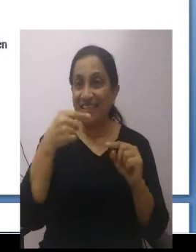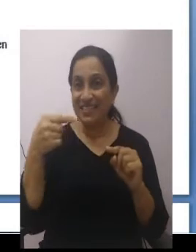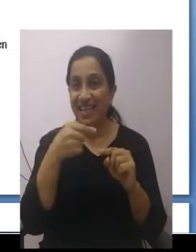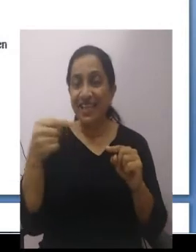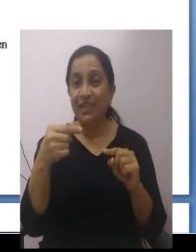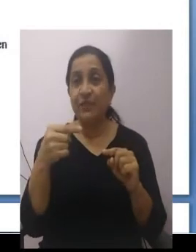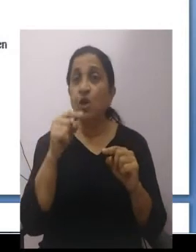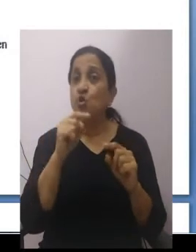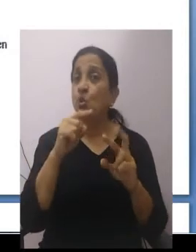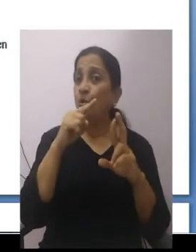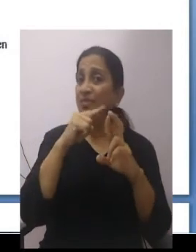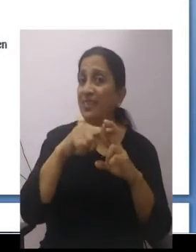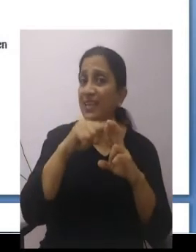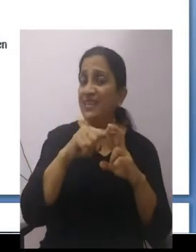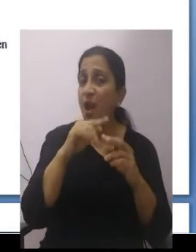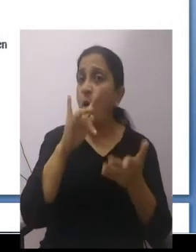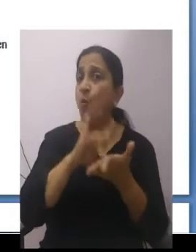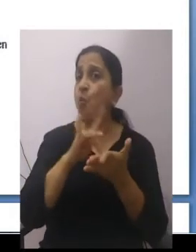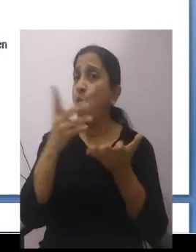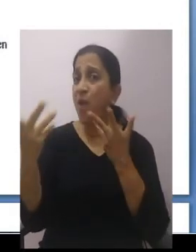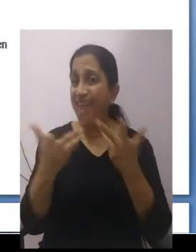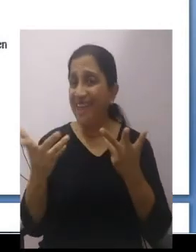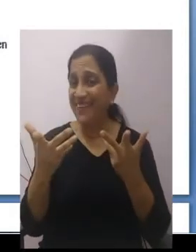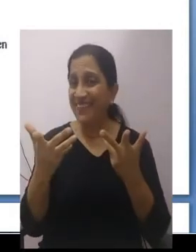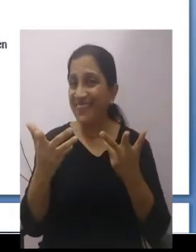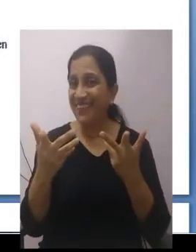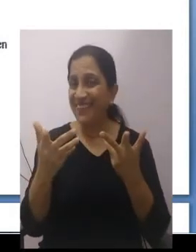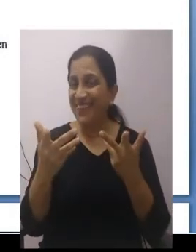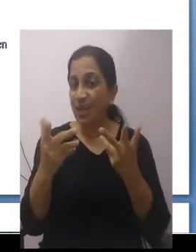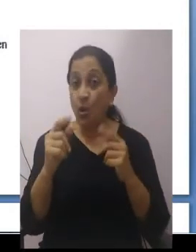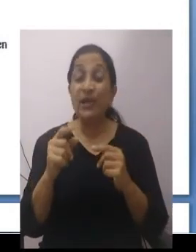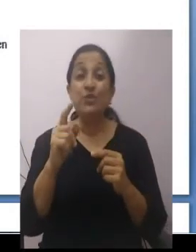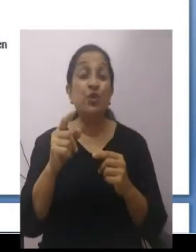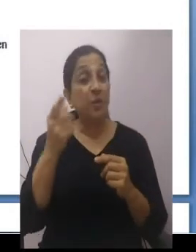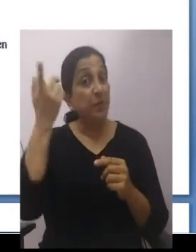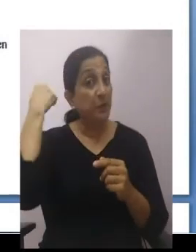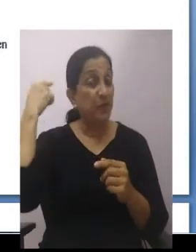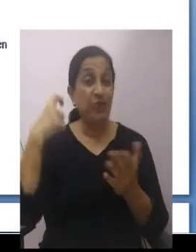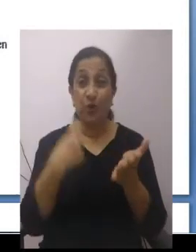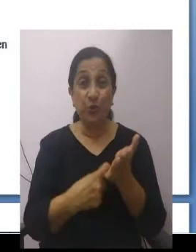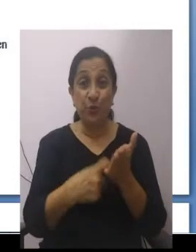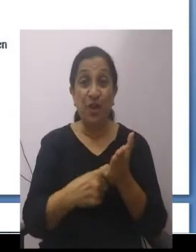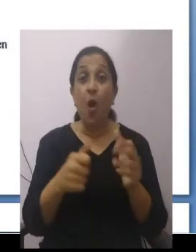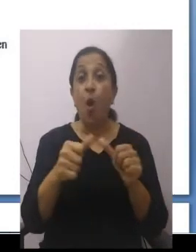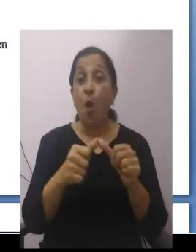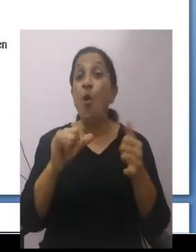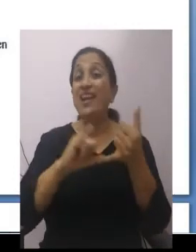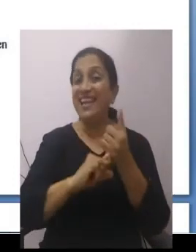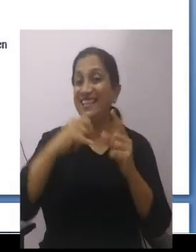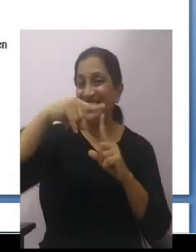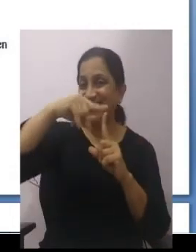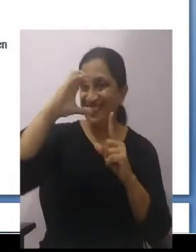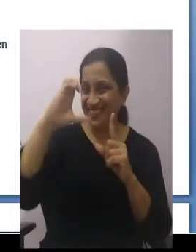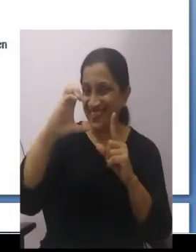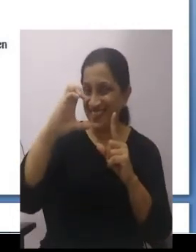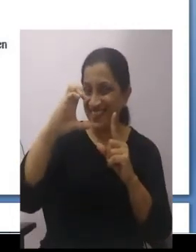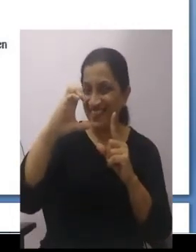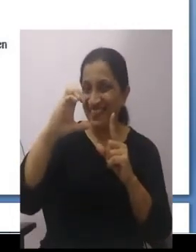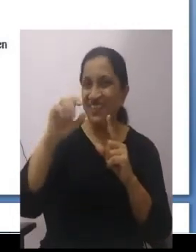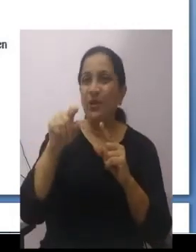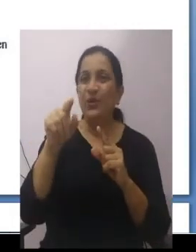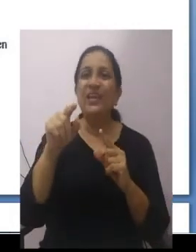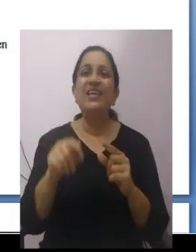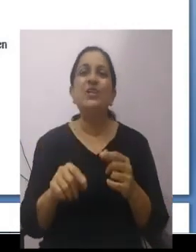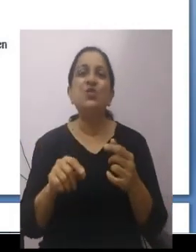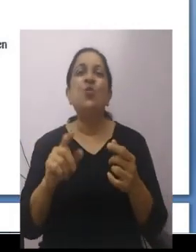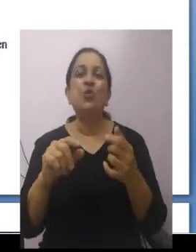second quadrant sin, third it is tan, right? third it is tan, and sine is obviously